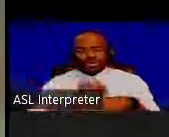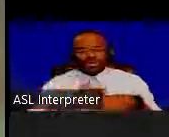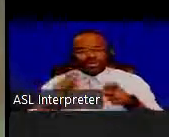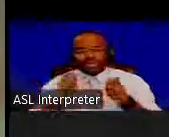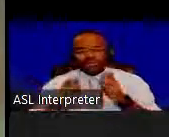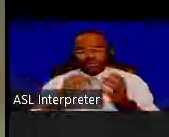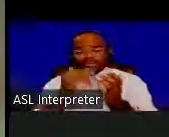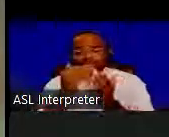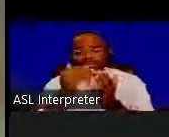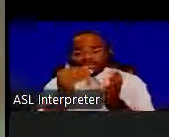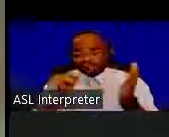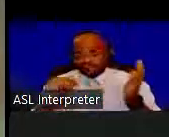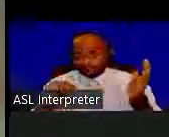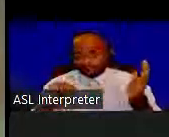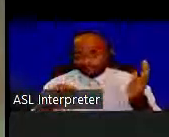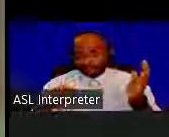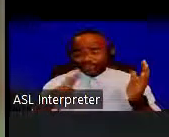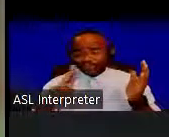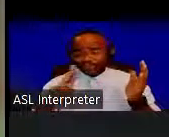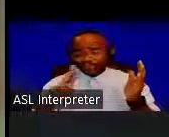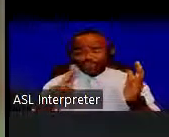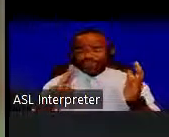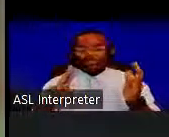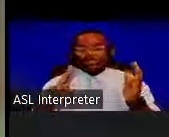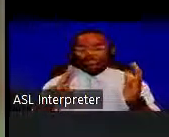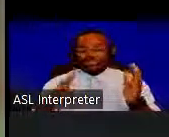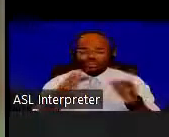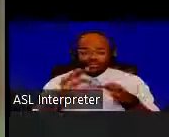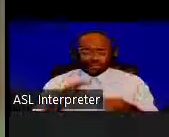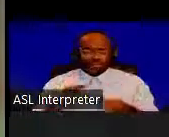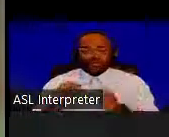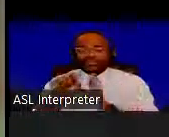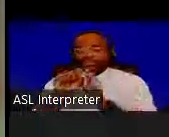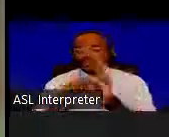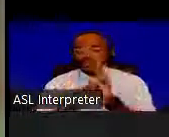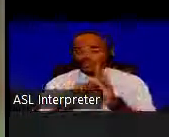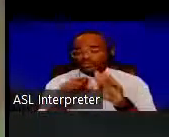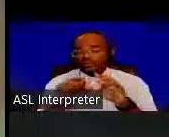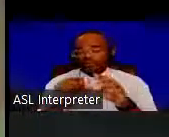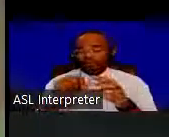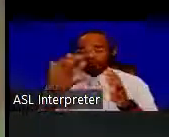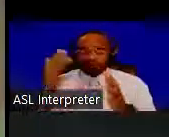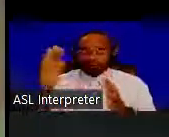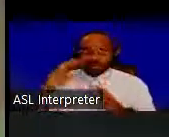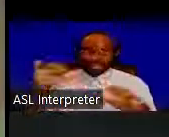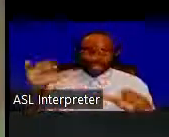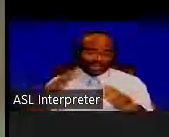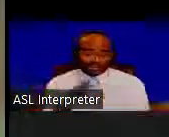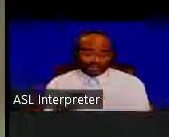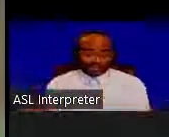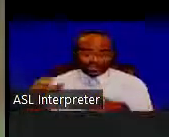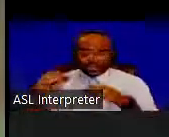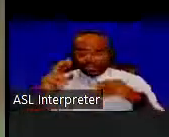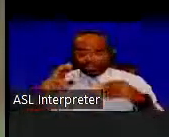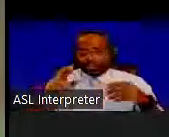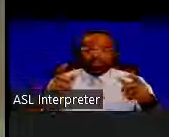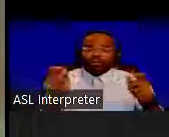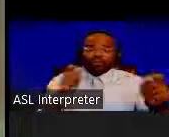menus to inform state forest action plans or land management plans that